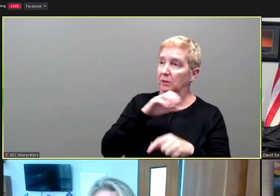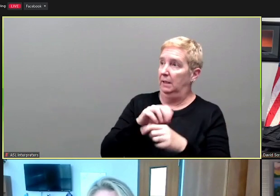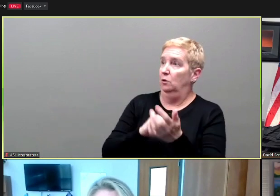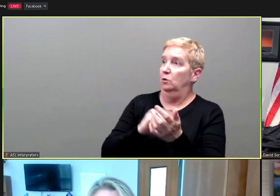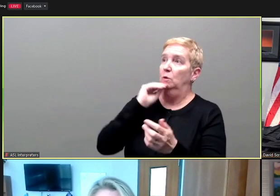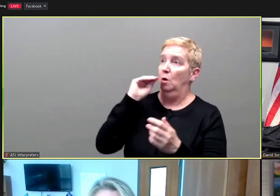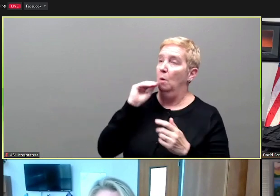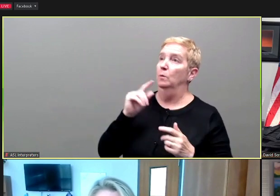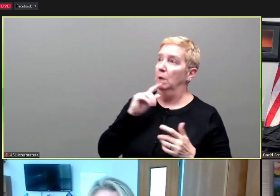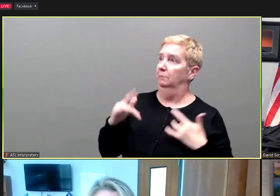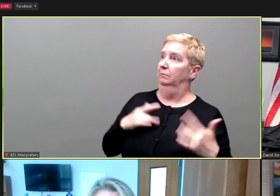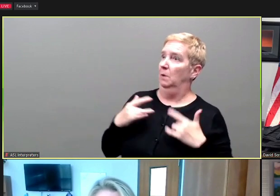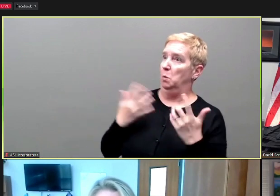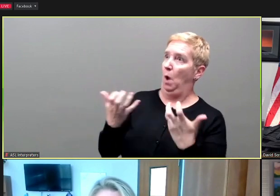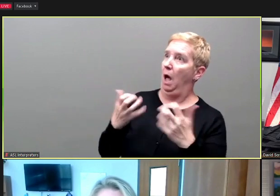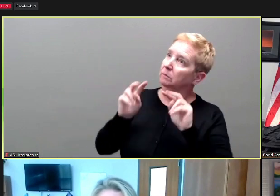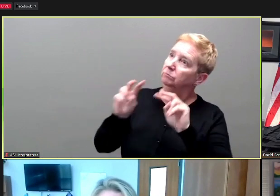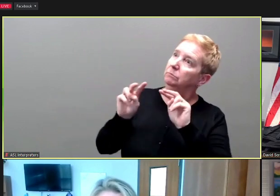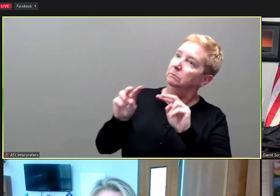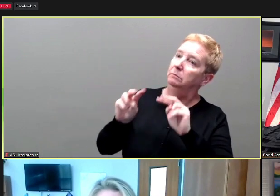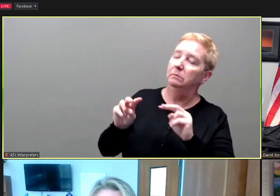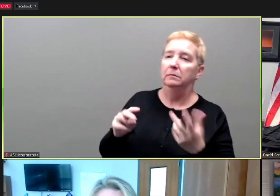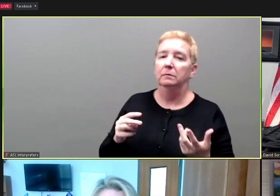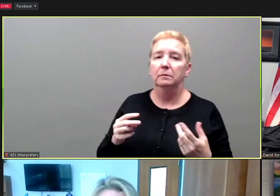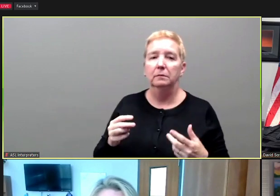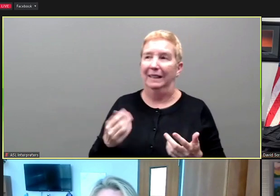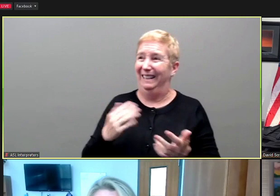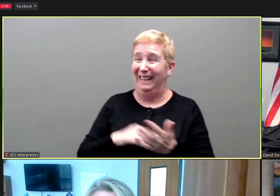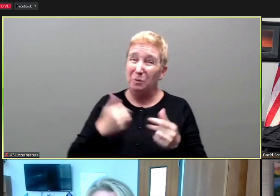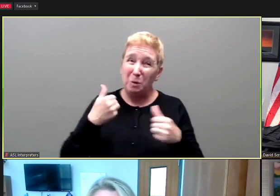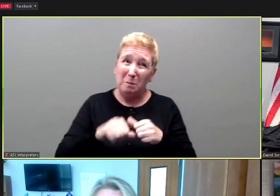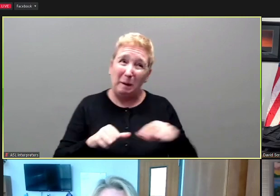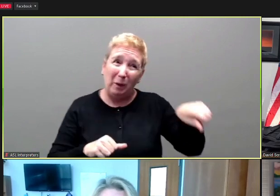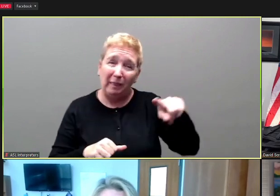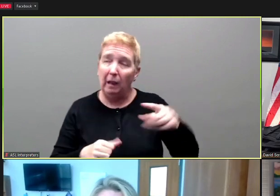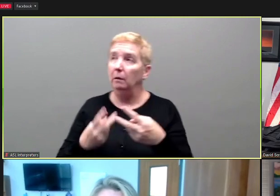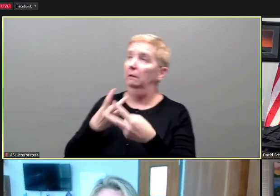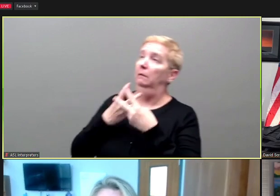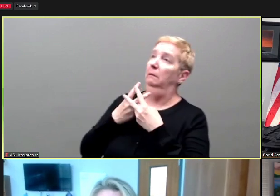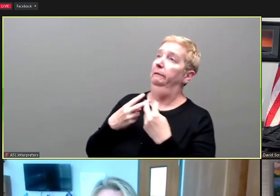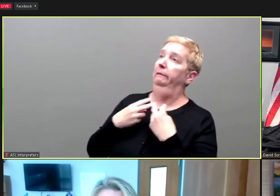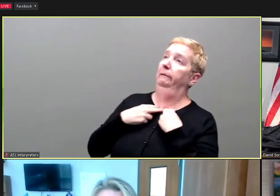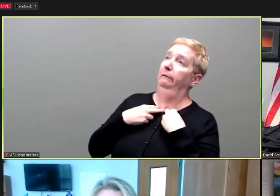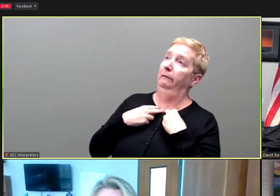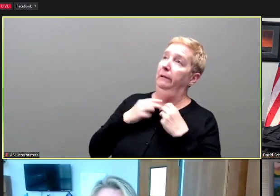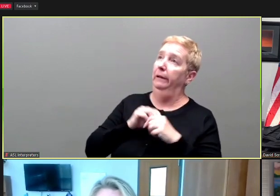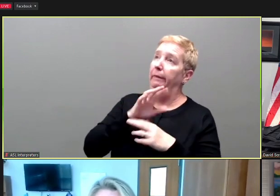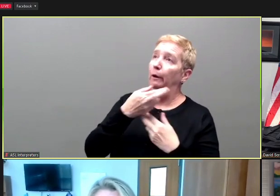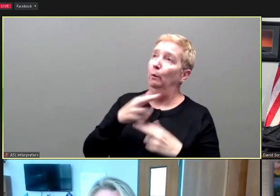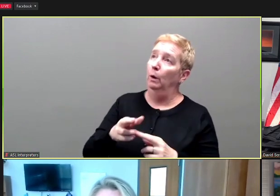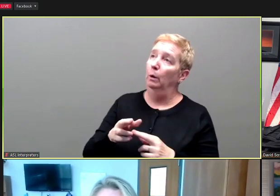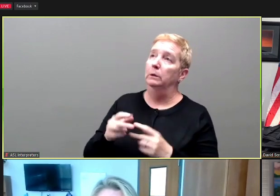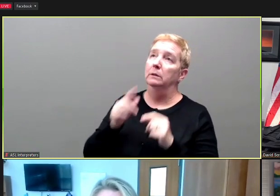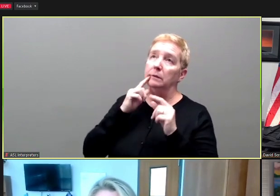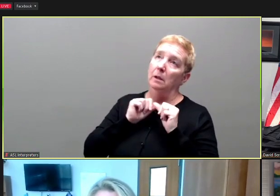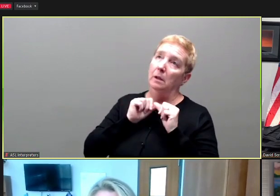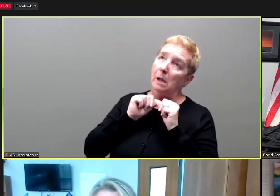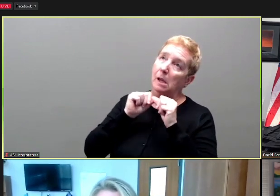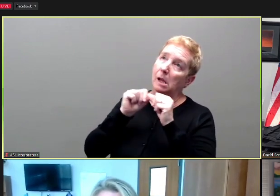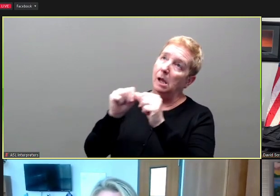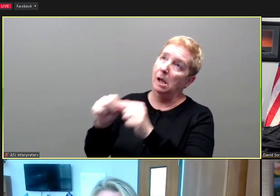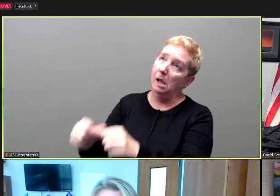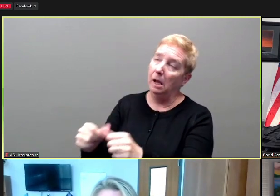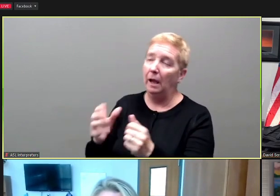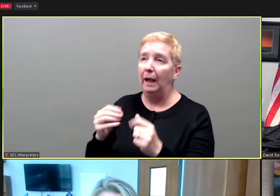about vaccines because they were the ones that were confined in their rooms and with masks. And so we are